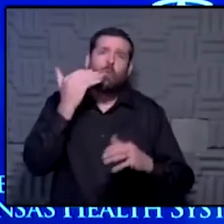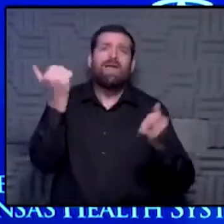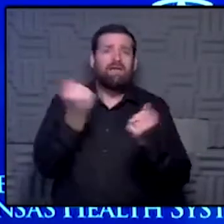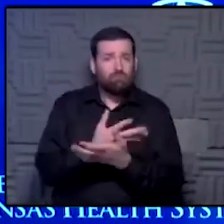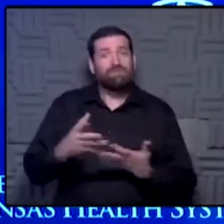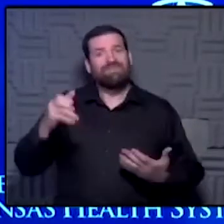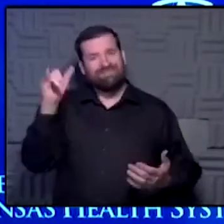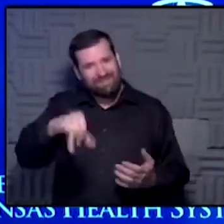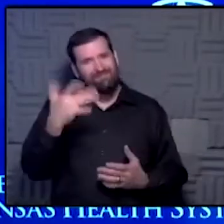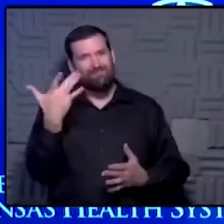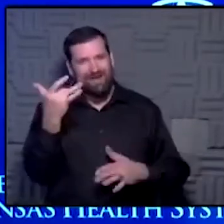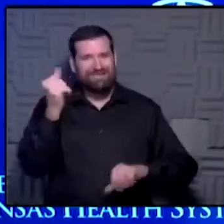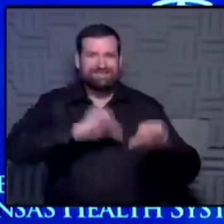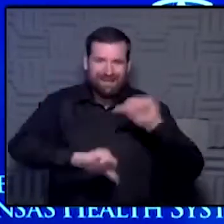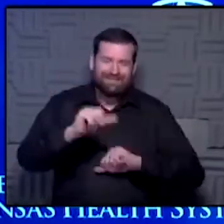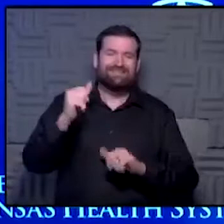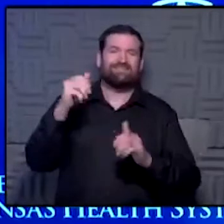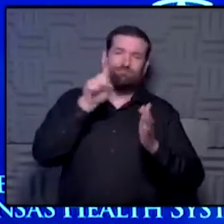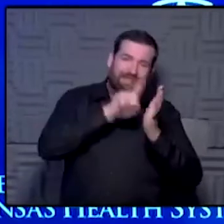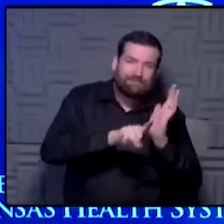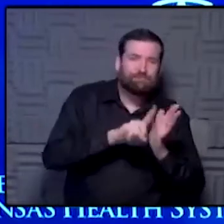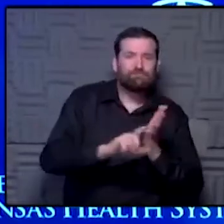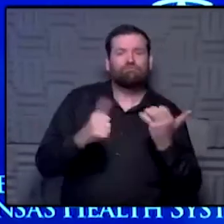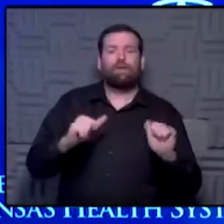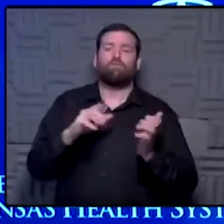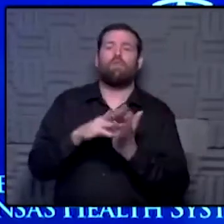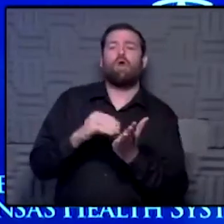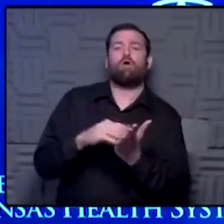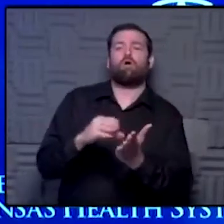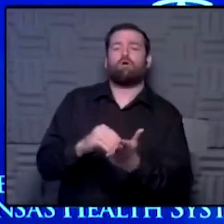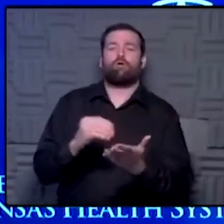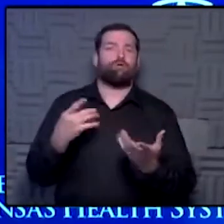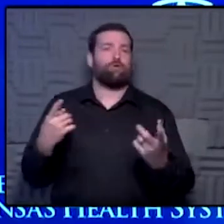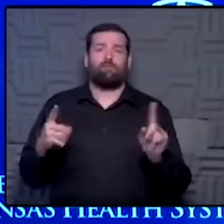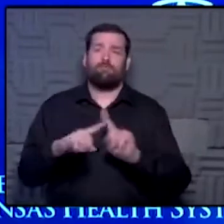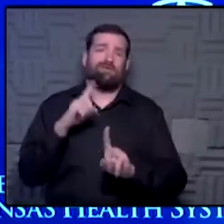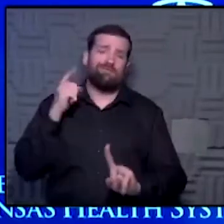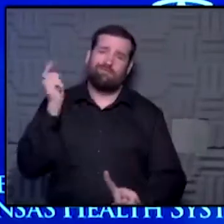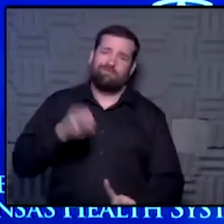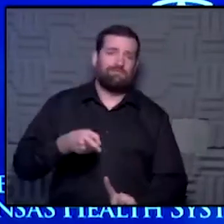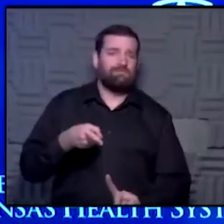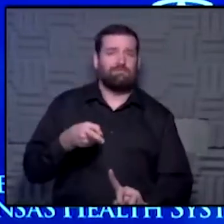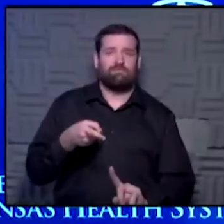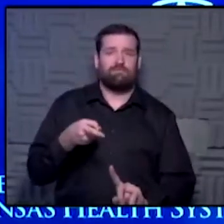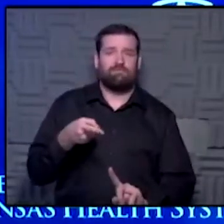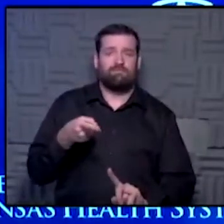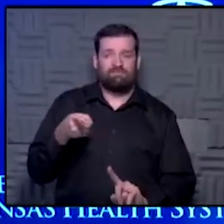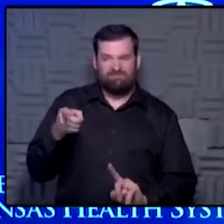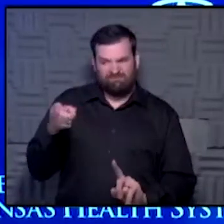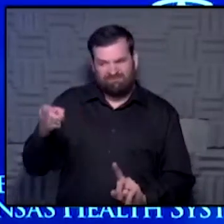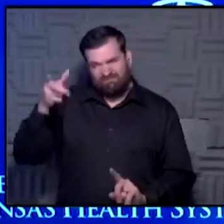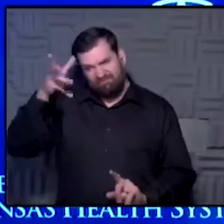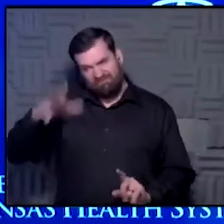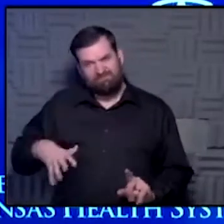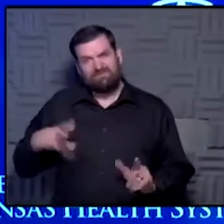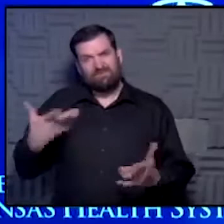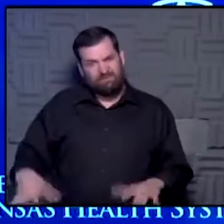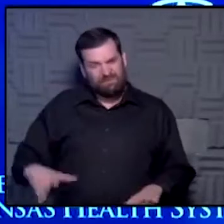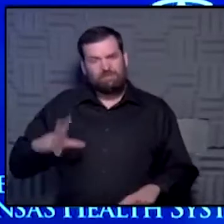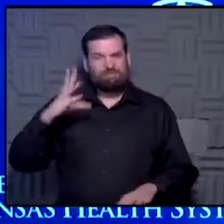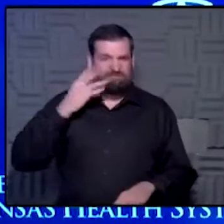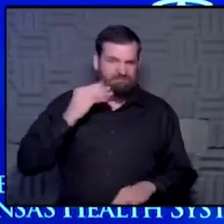that's why we have science, that's why we have research, that's why we try and learn things. But at the end of the day, the guy's been through an awful lot of